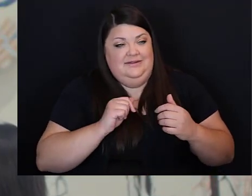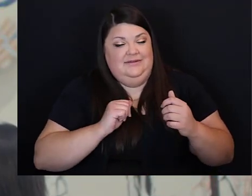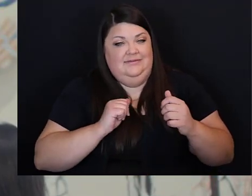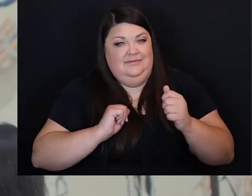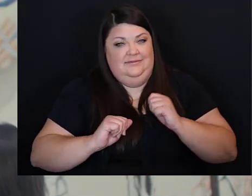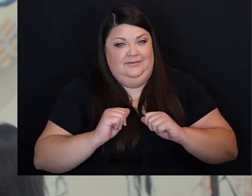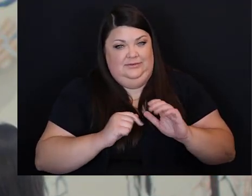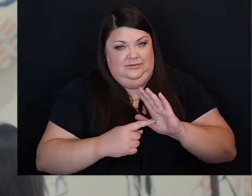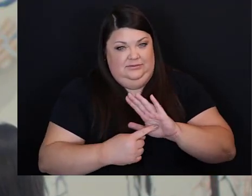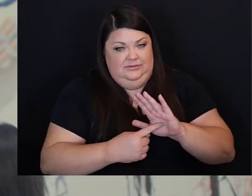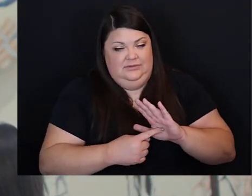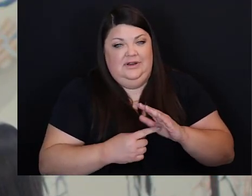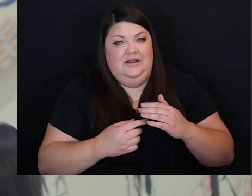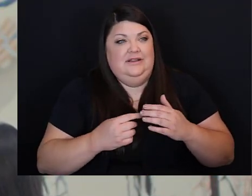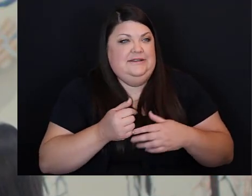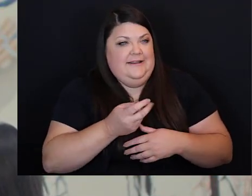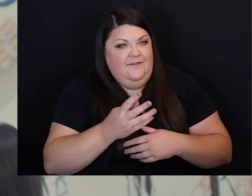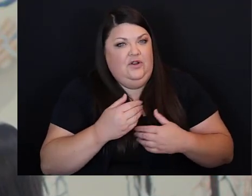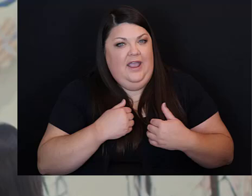have